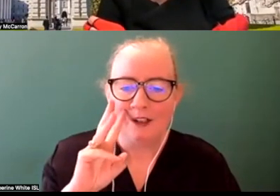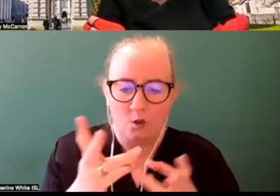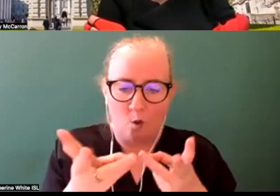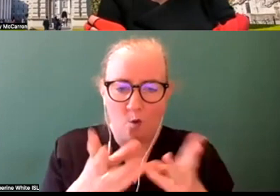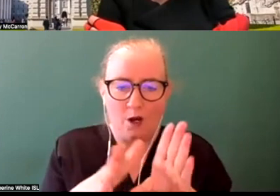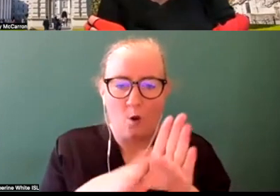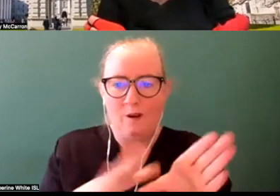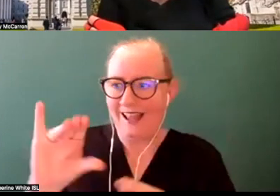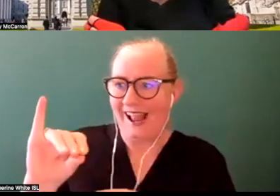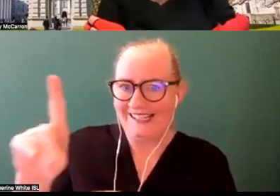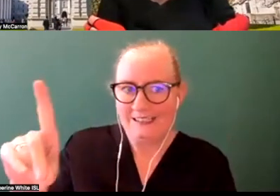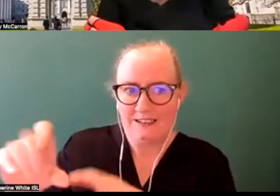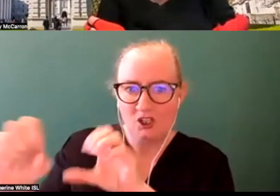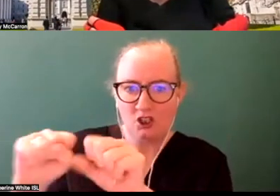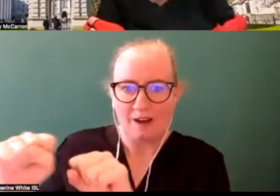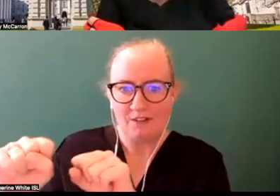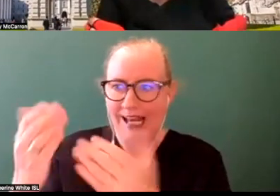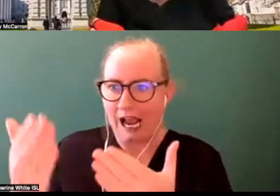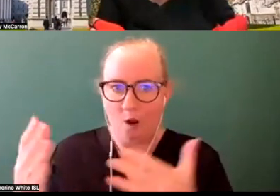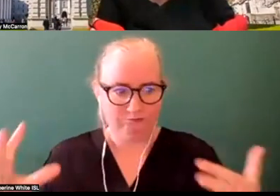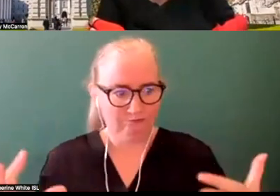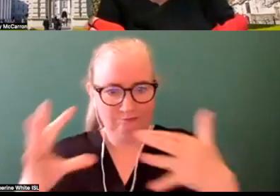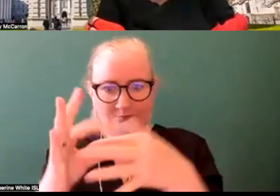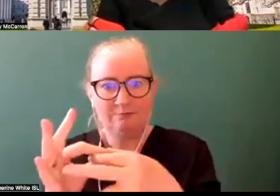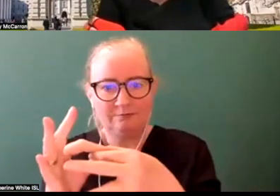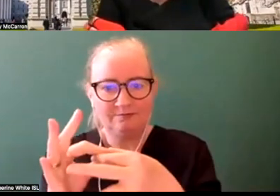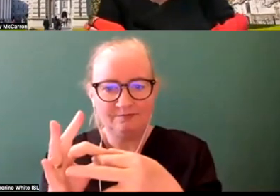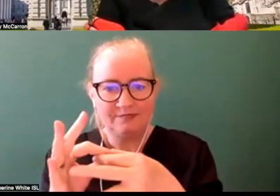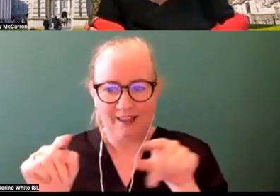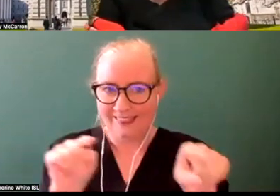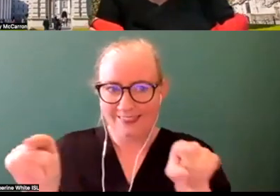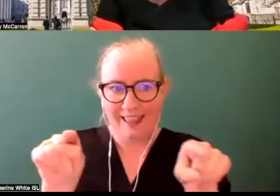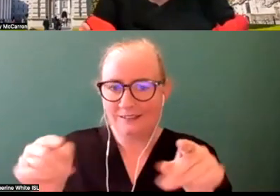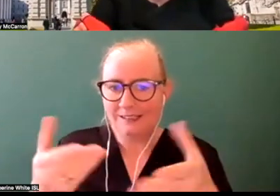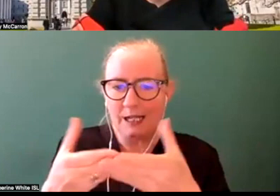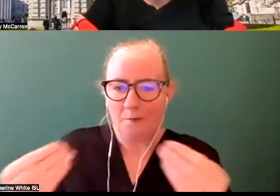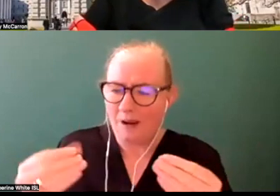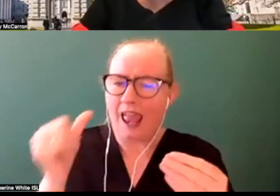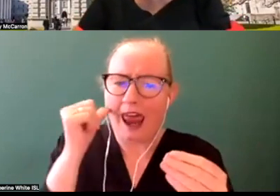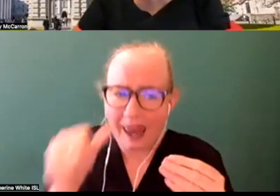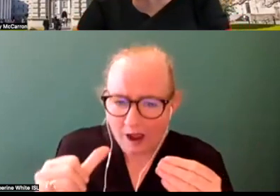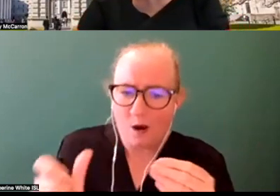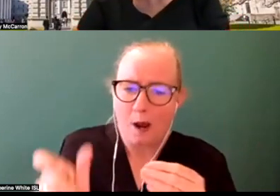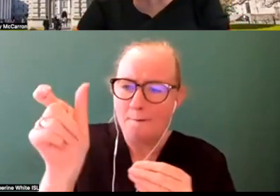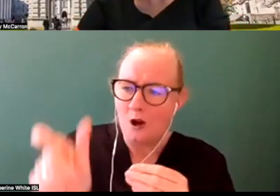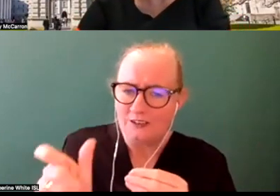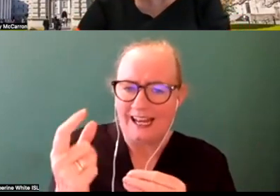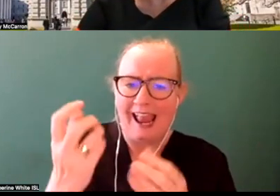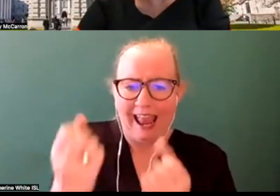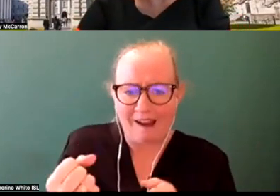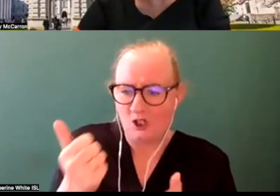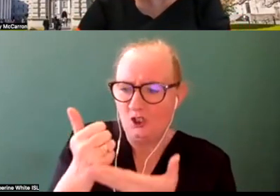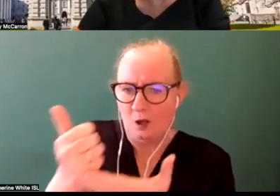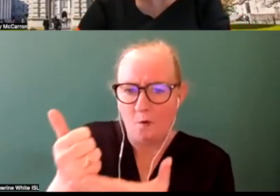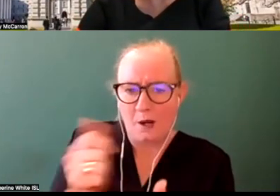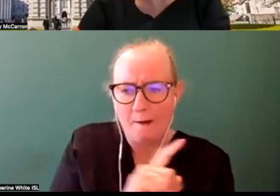ID service to try to bridge that gap to allow the person to be supported back in